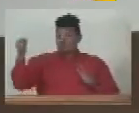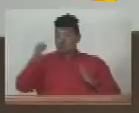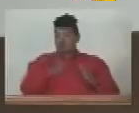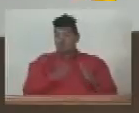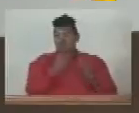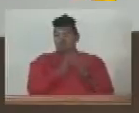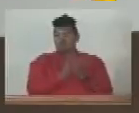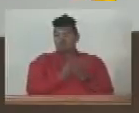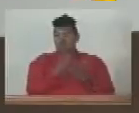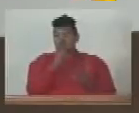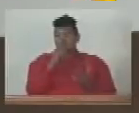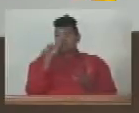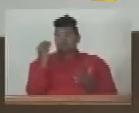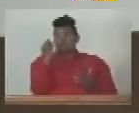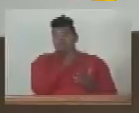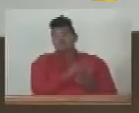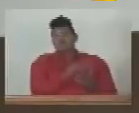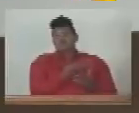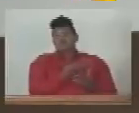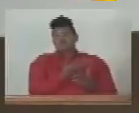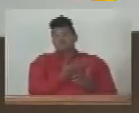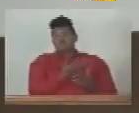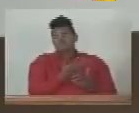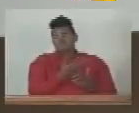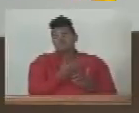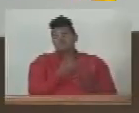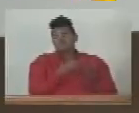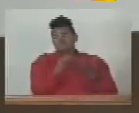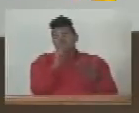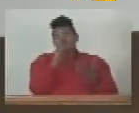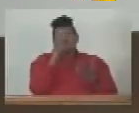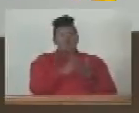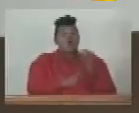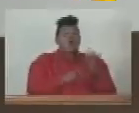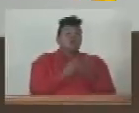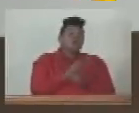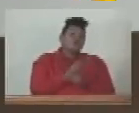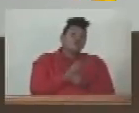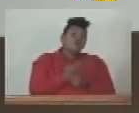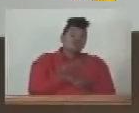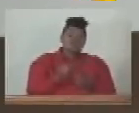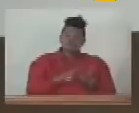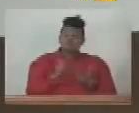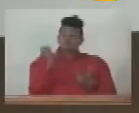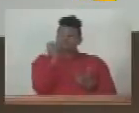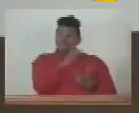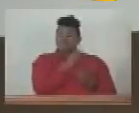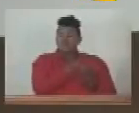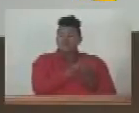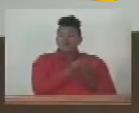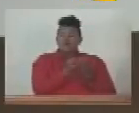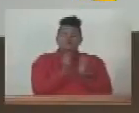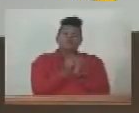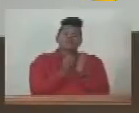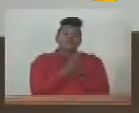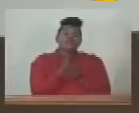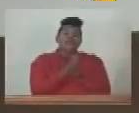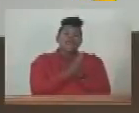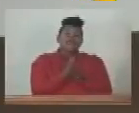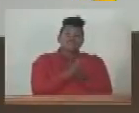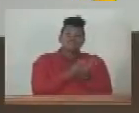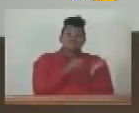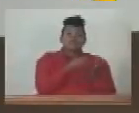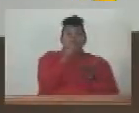returns property to the victim, pay for the cost of the property, return money with interest, pay